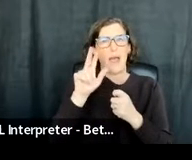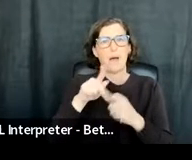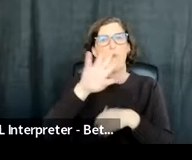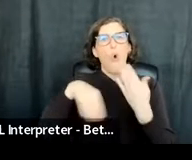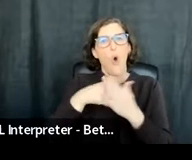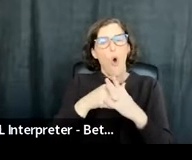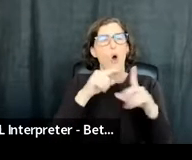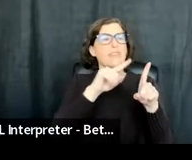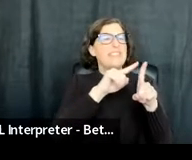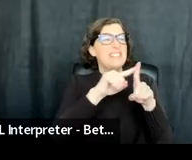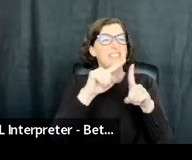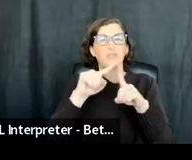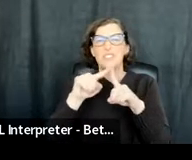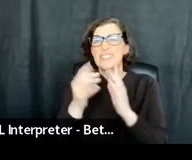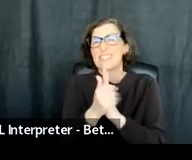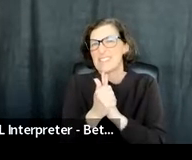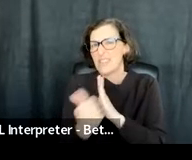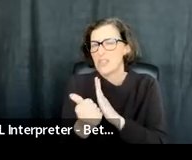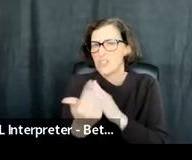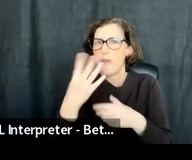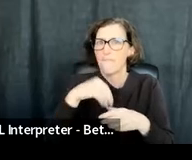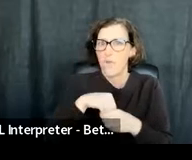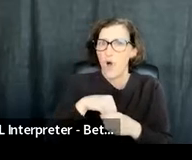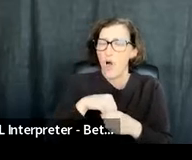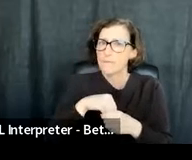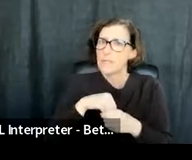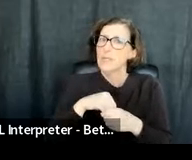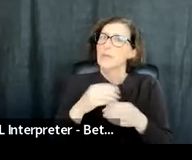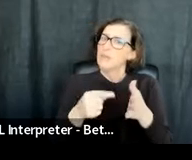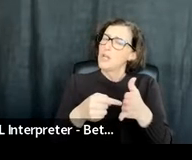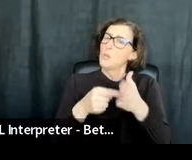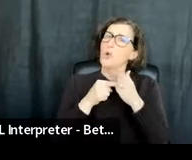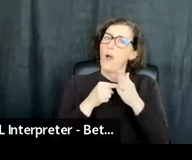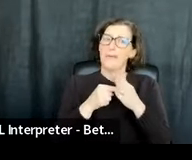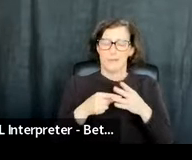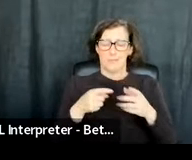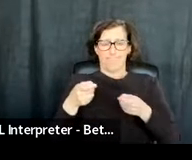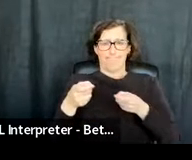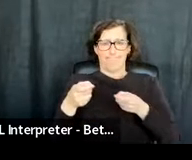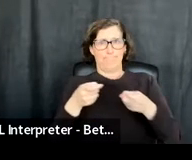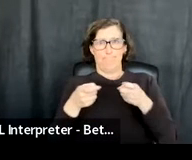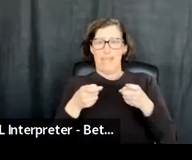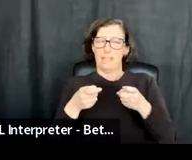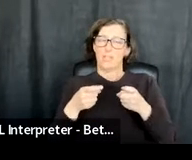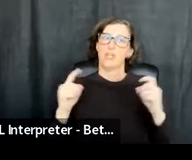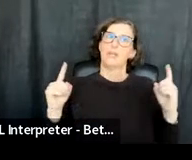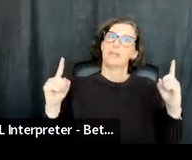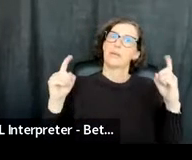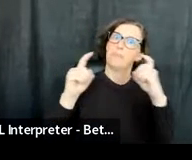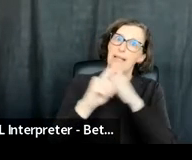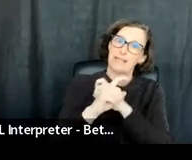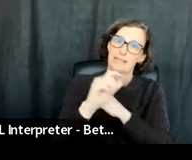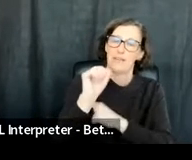sets that is really required to really handle the complexity of the AT